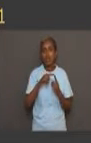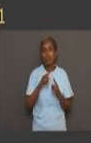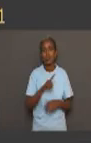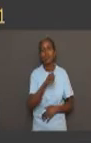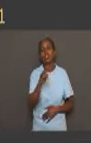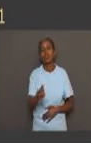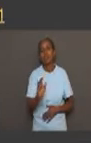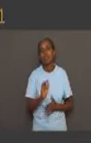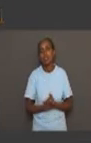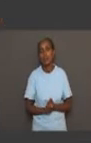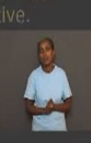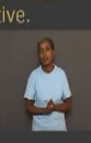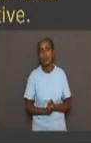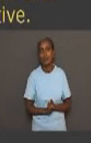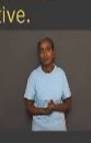the equation.